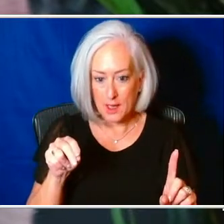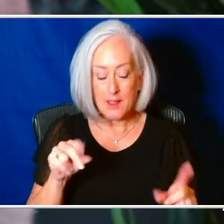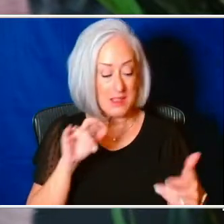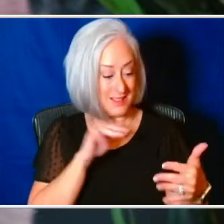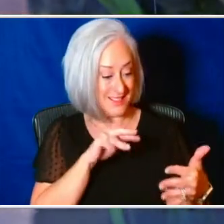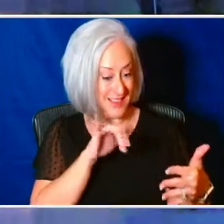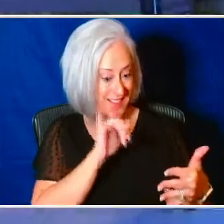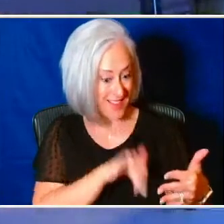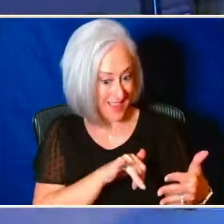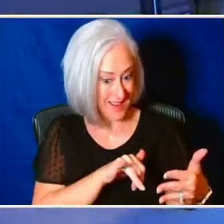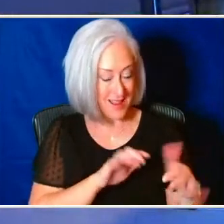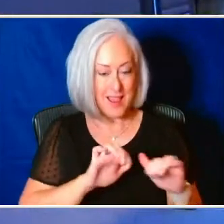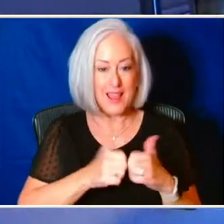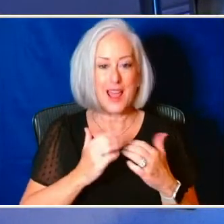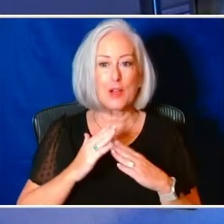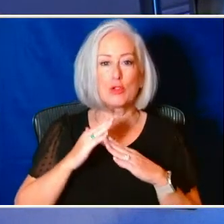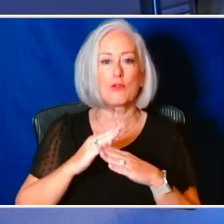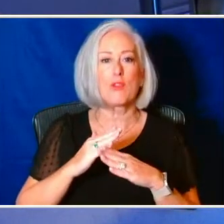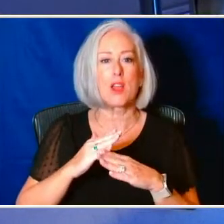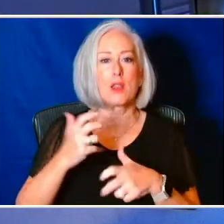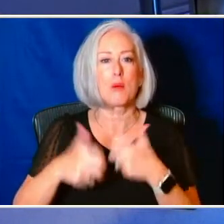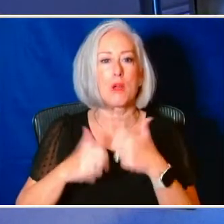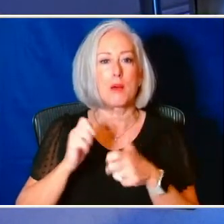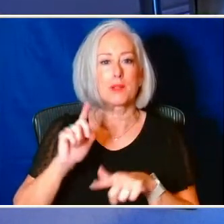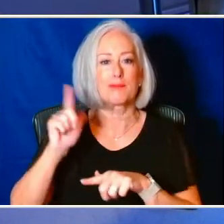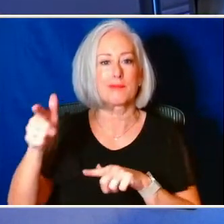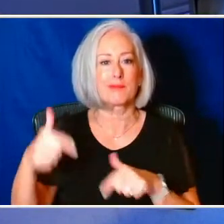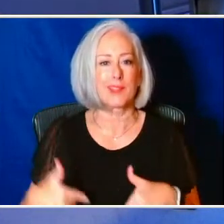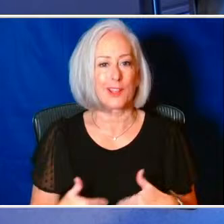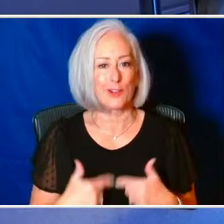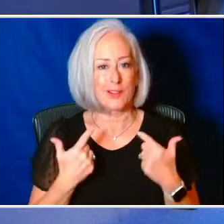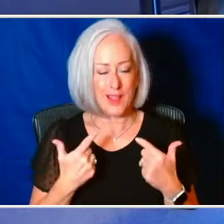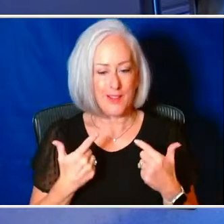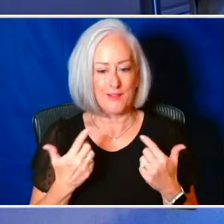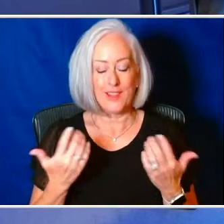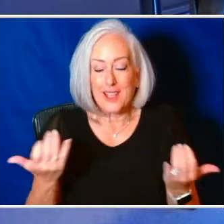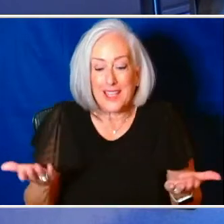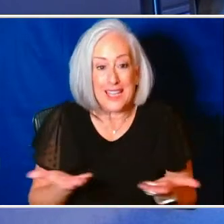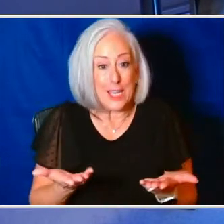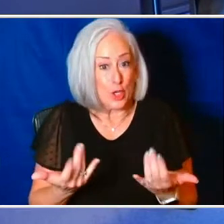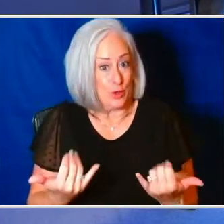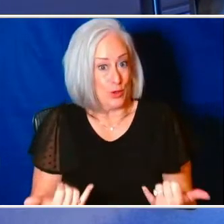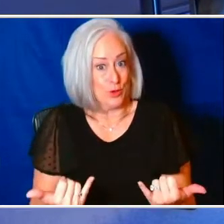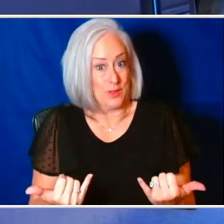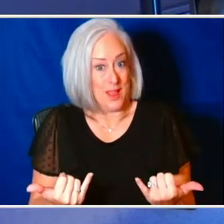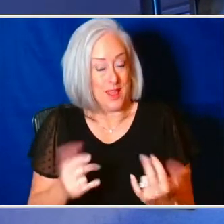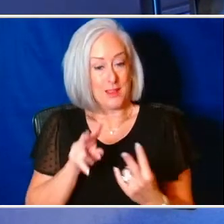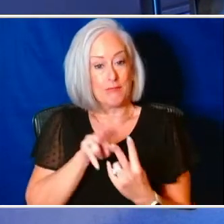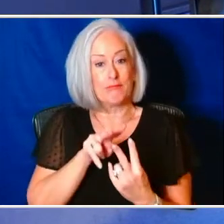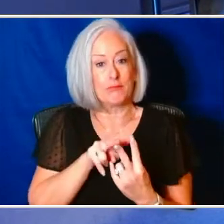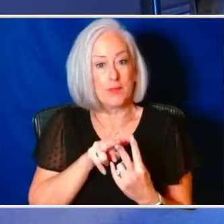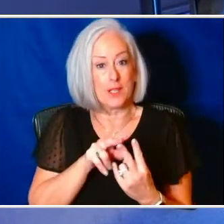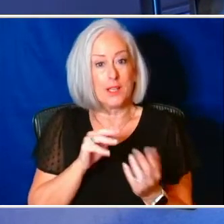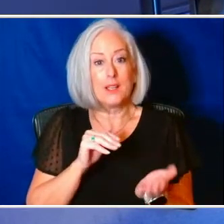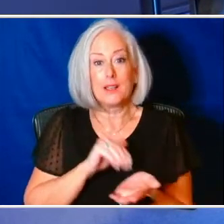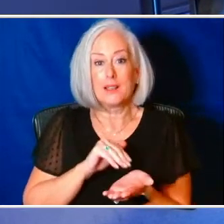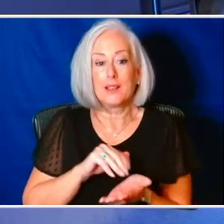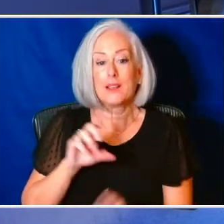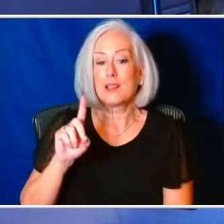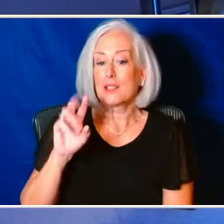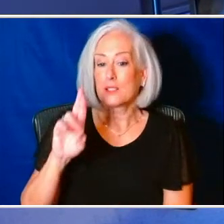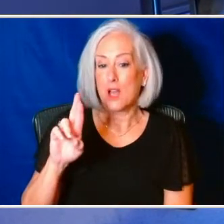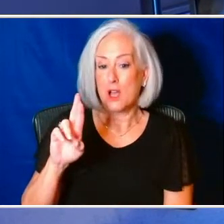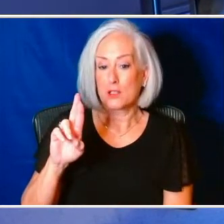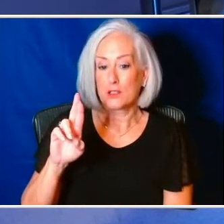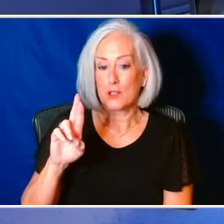place. Joining us here in the Dolph Simons Jr. Family Broadcast Studio are Dr. Cho.